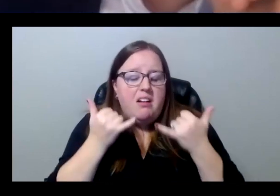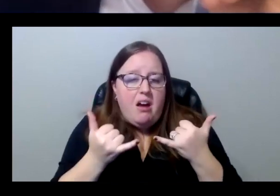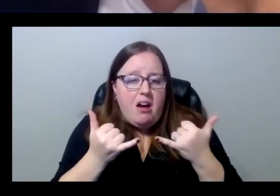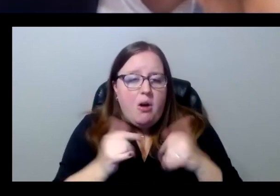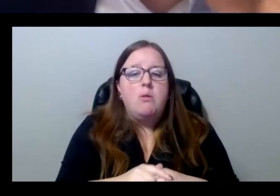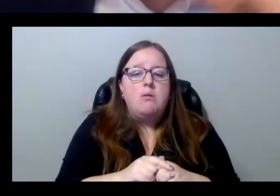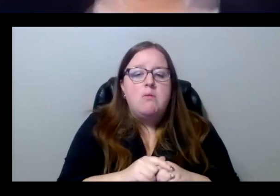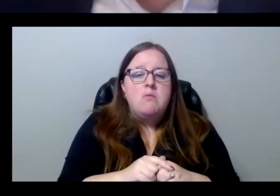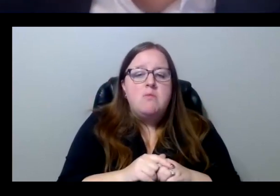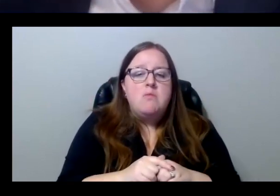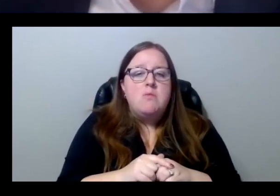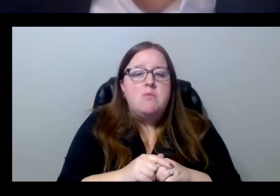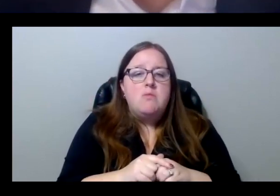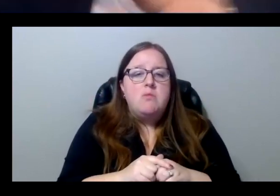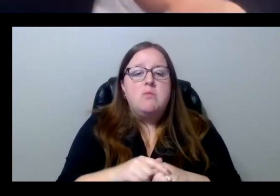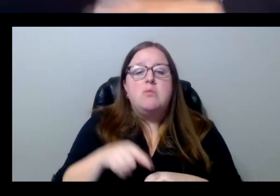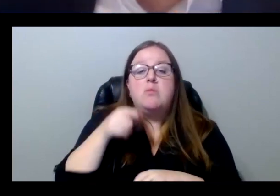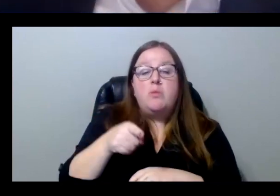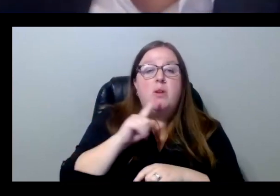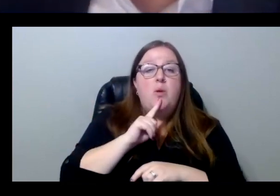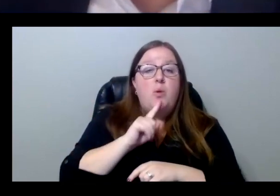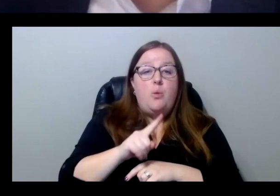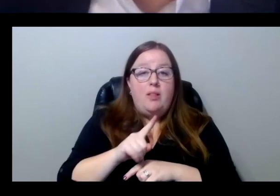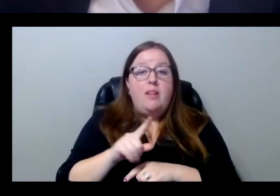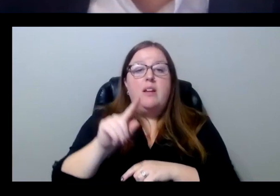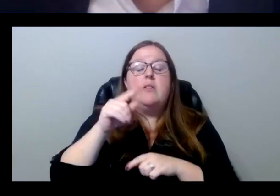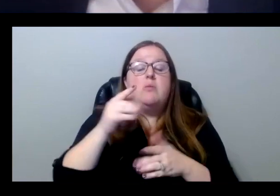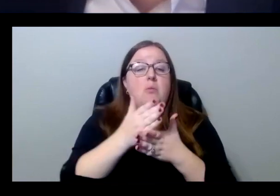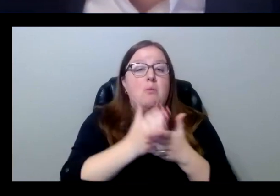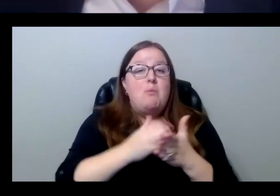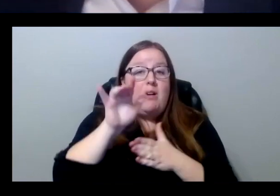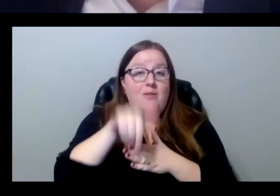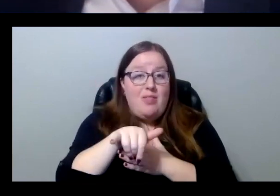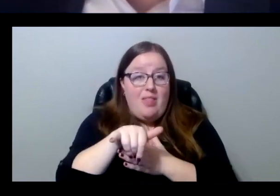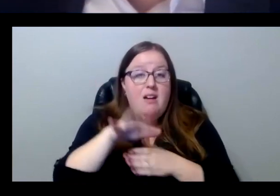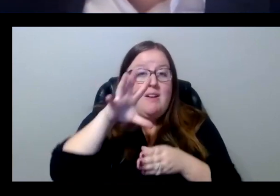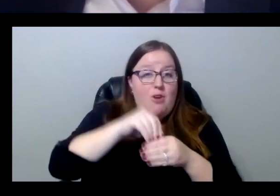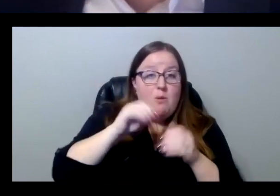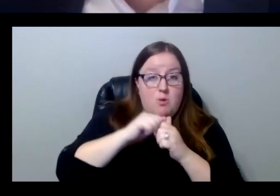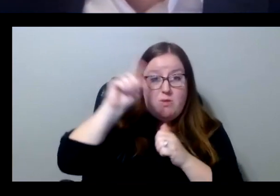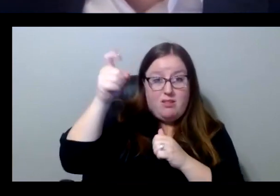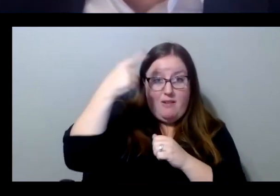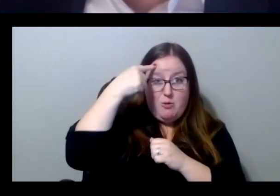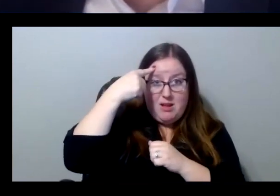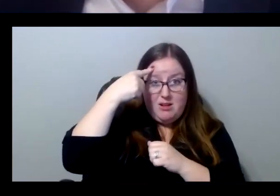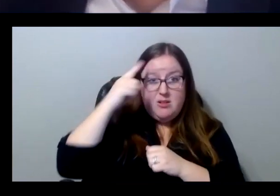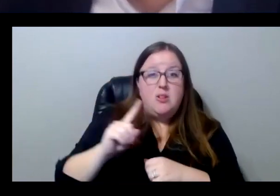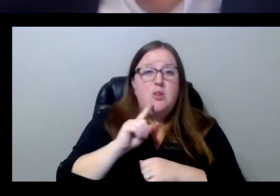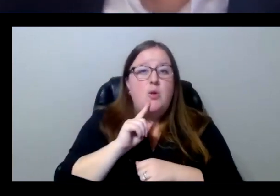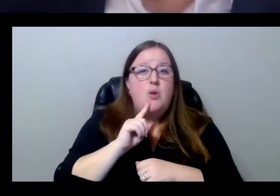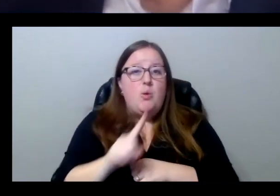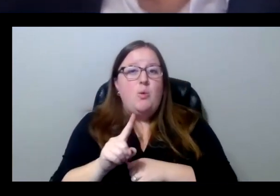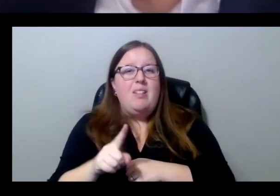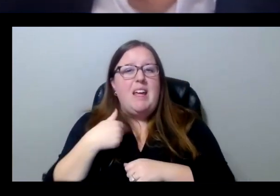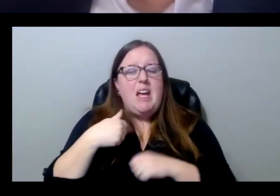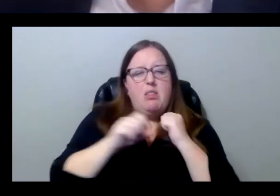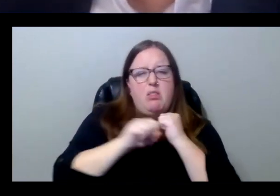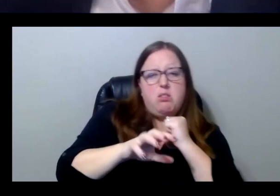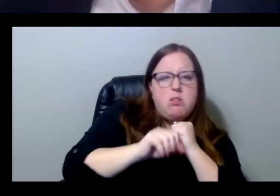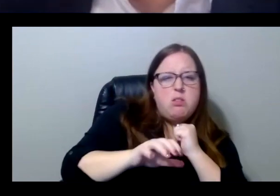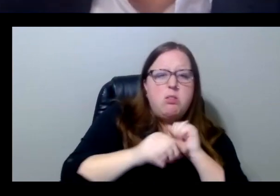war. And again, I've spoken to people and know of people who, at least their family members, this happened to, and it's